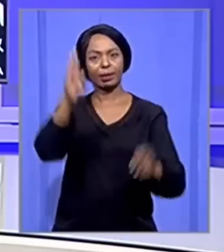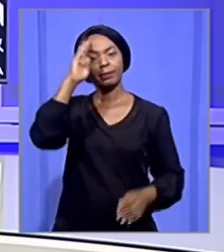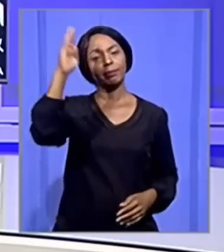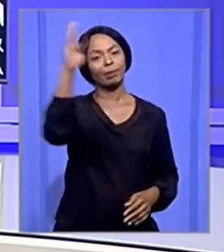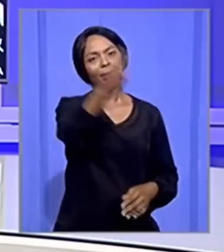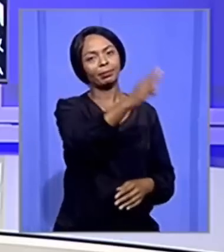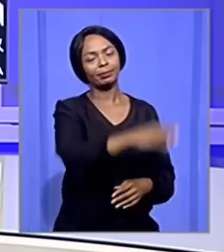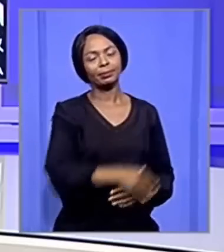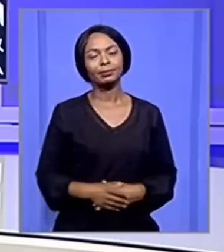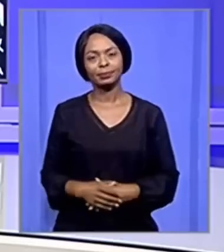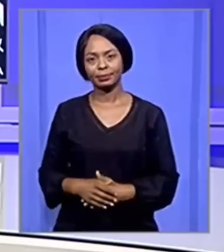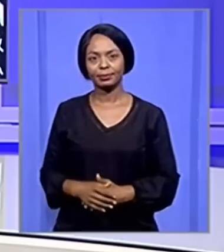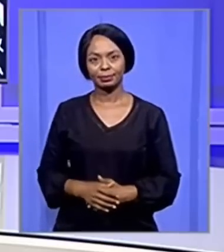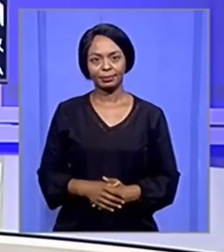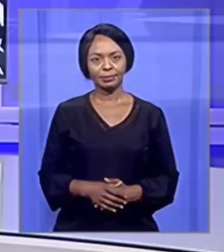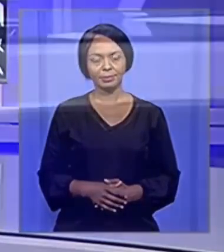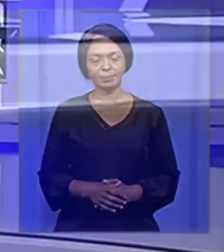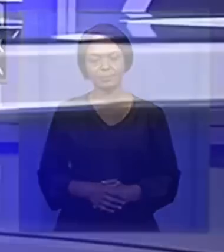sala sentle.